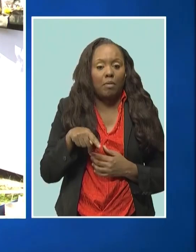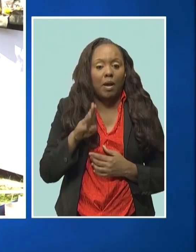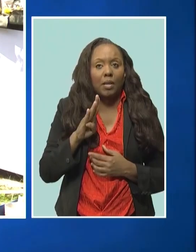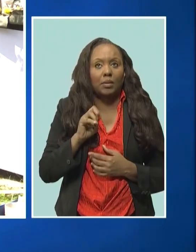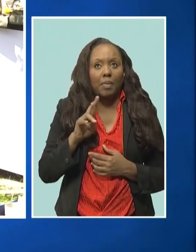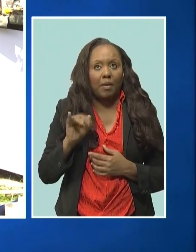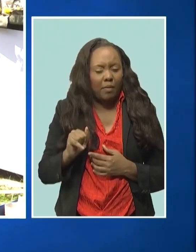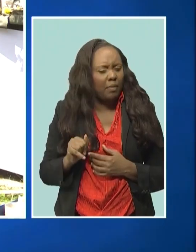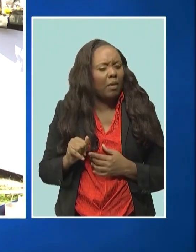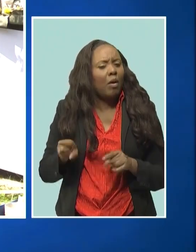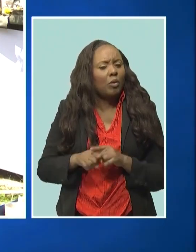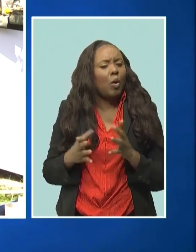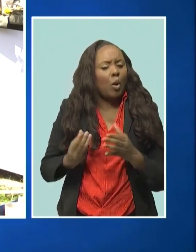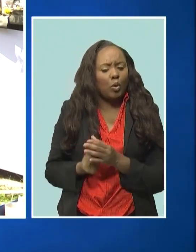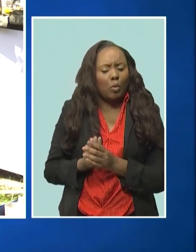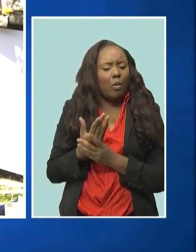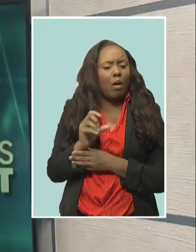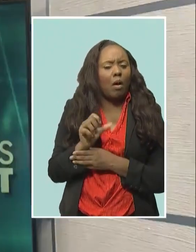other berries also.